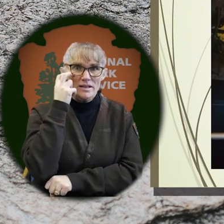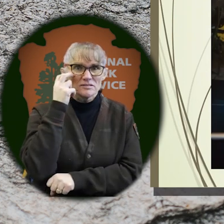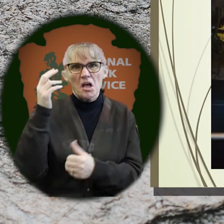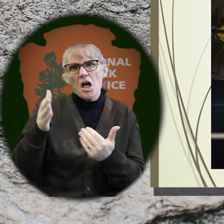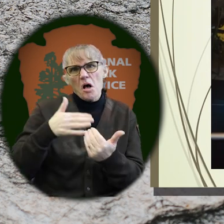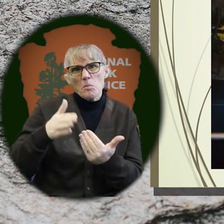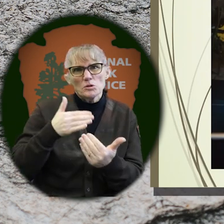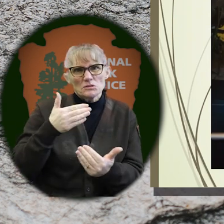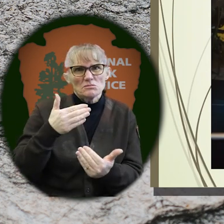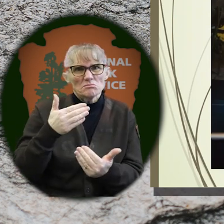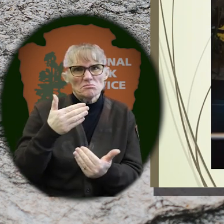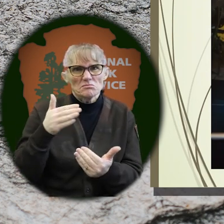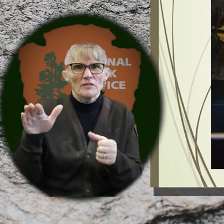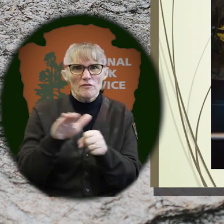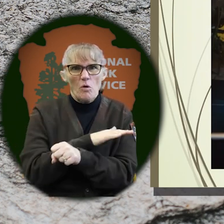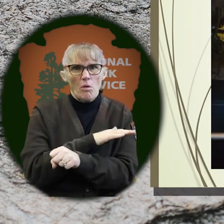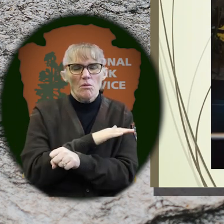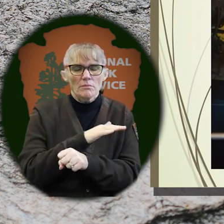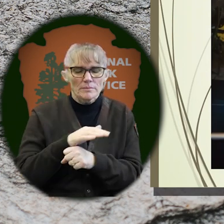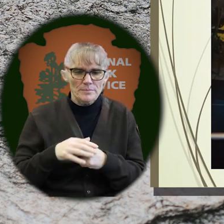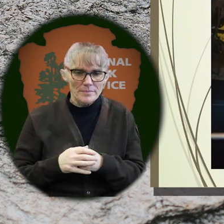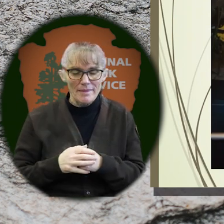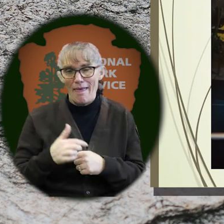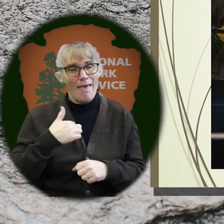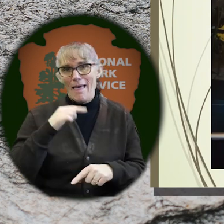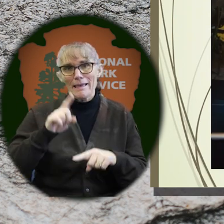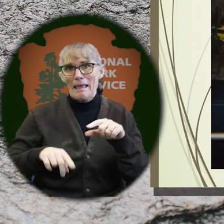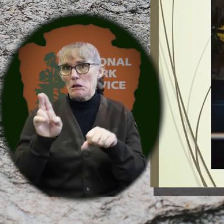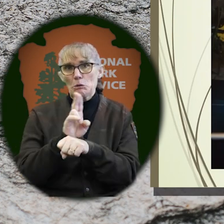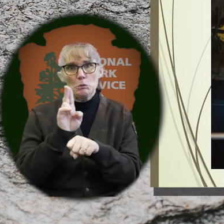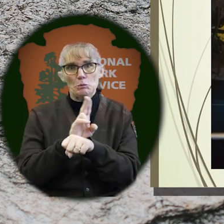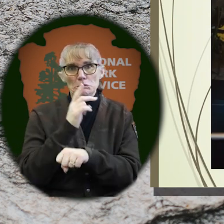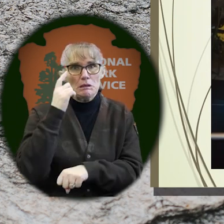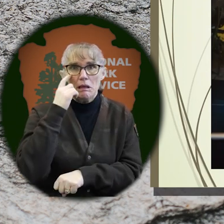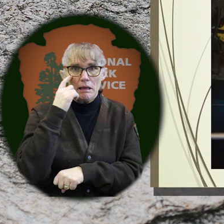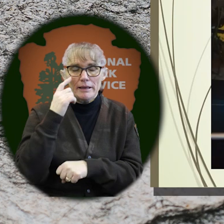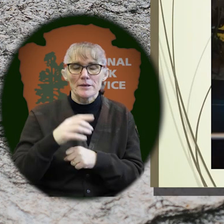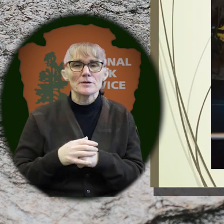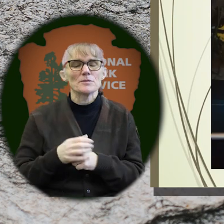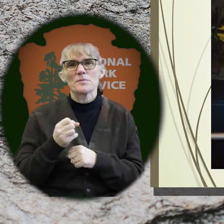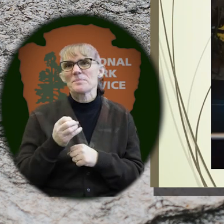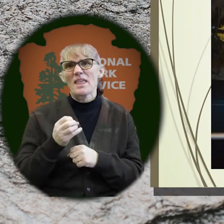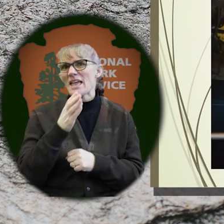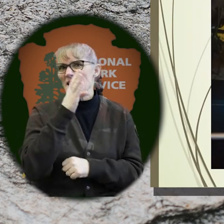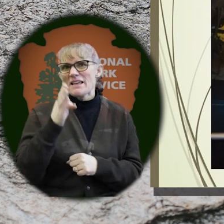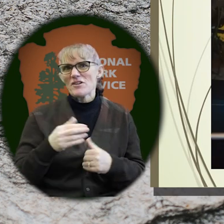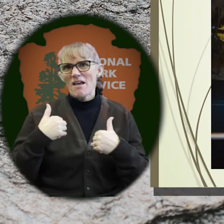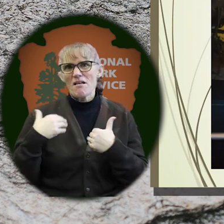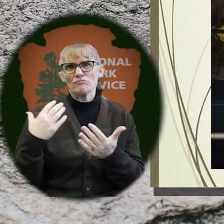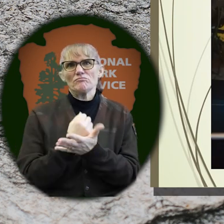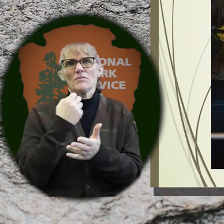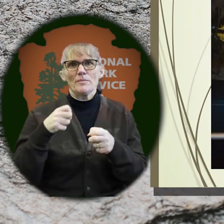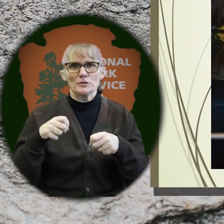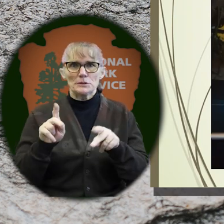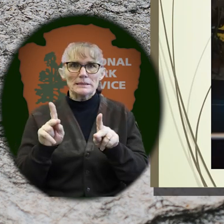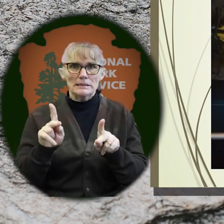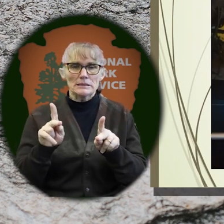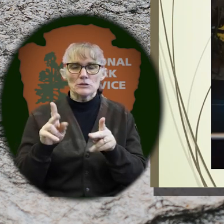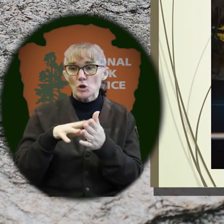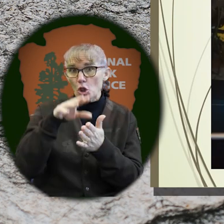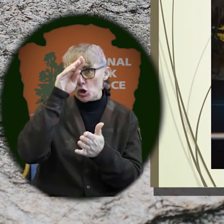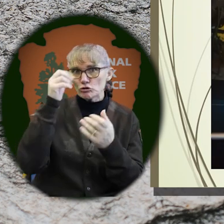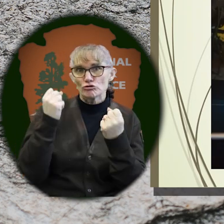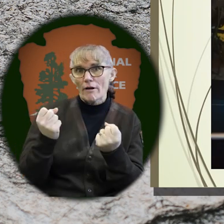completely, or at least to the point where I can no longer use it. So I've never had the opportunity to learn